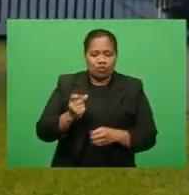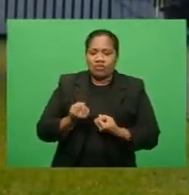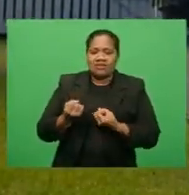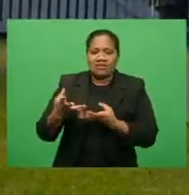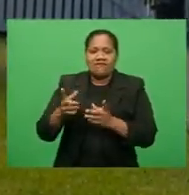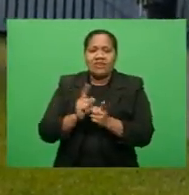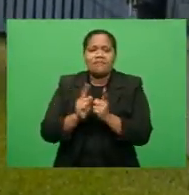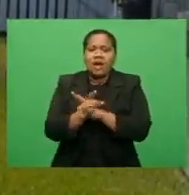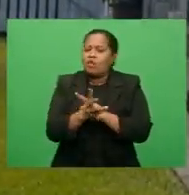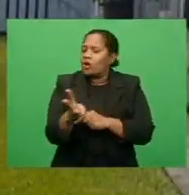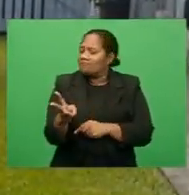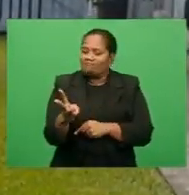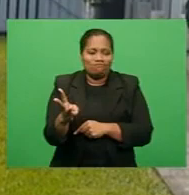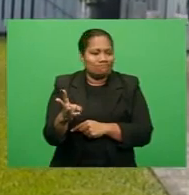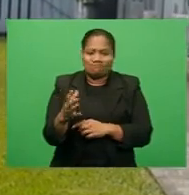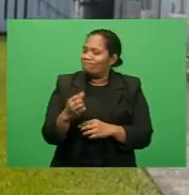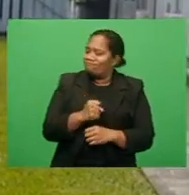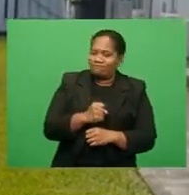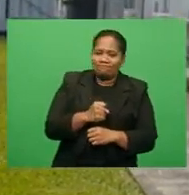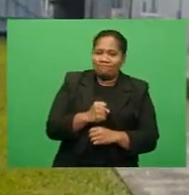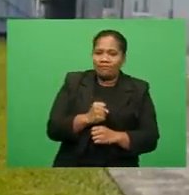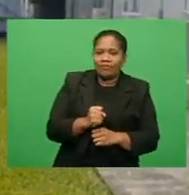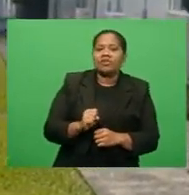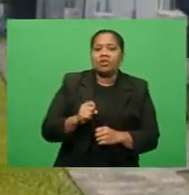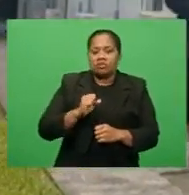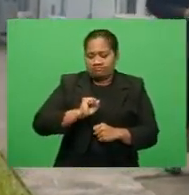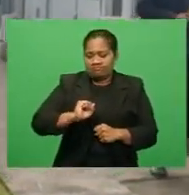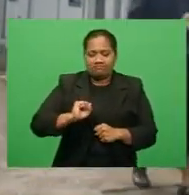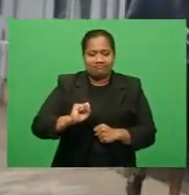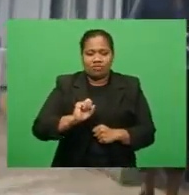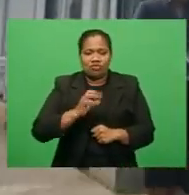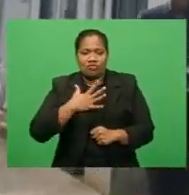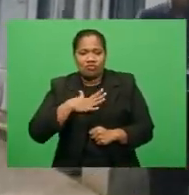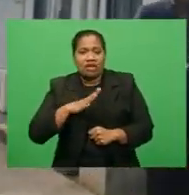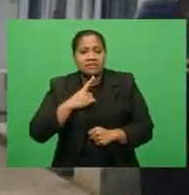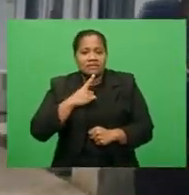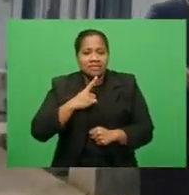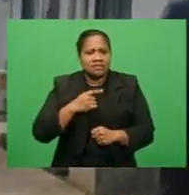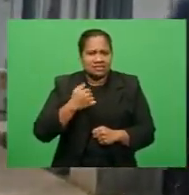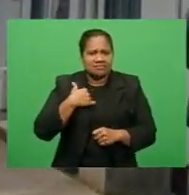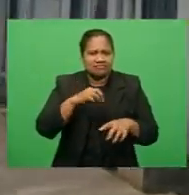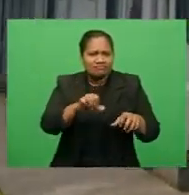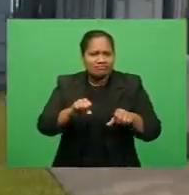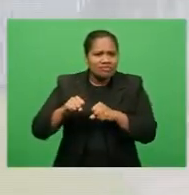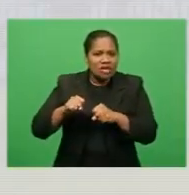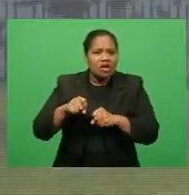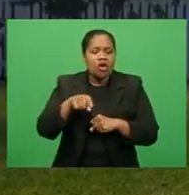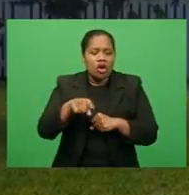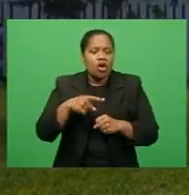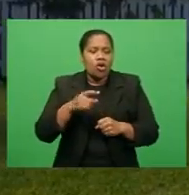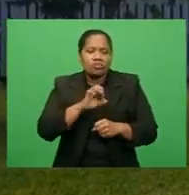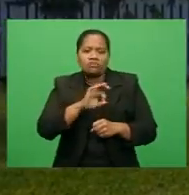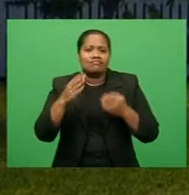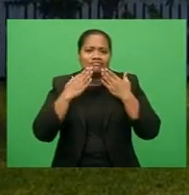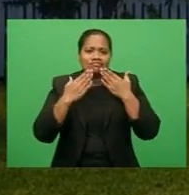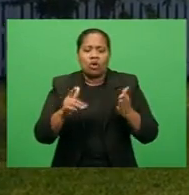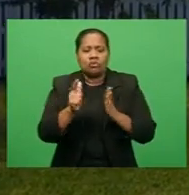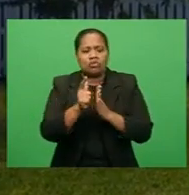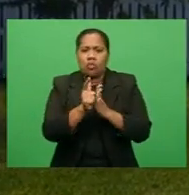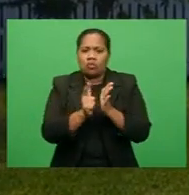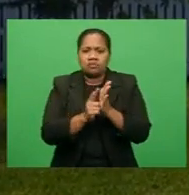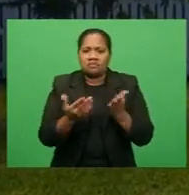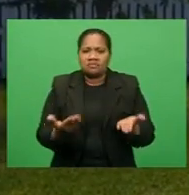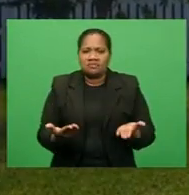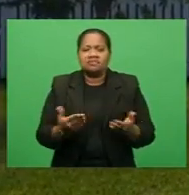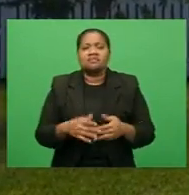Matane-Singa said Mara kept refusing, following which he told them he was under arrest for disobeying lawful order. The defense lawyer